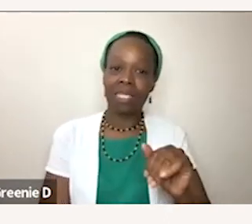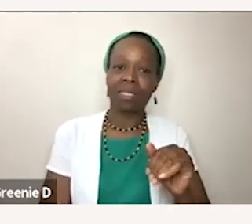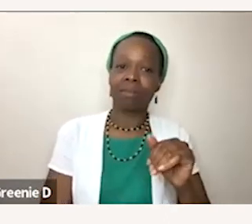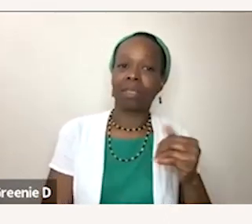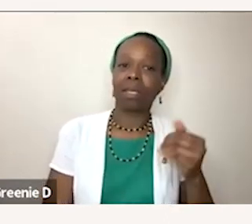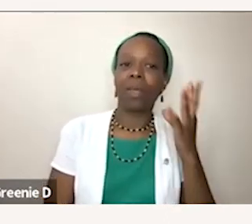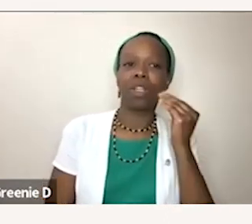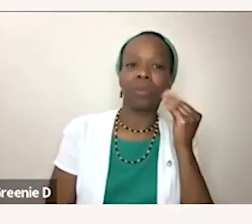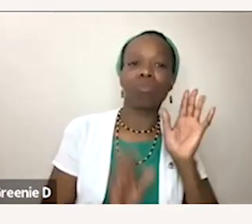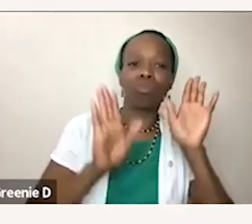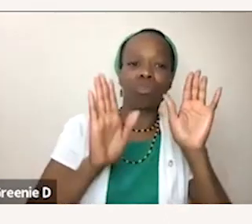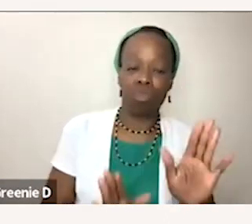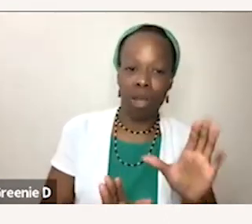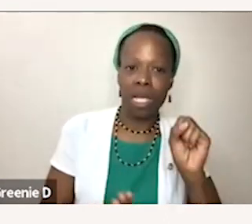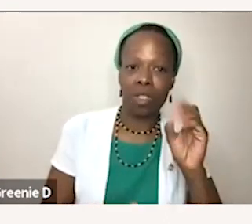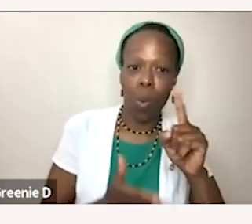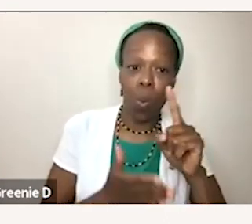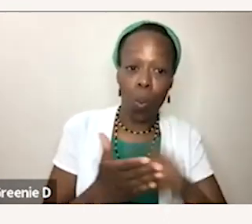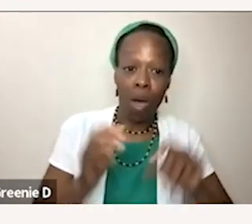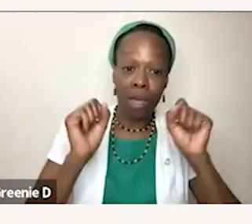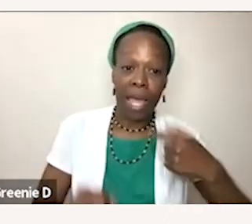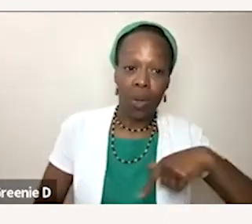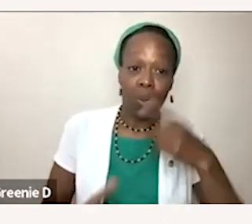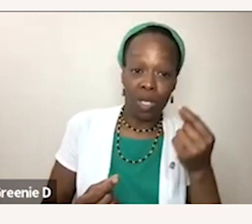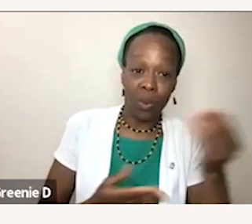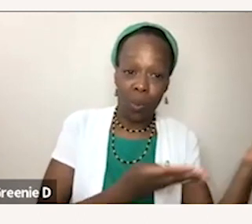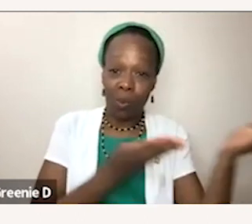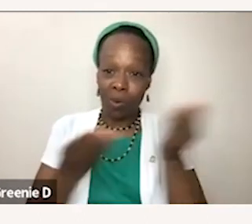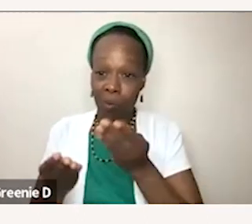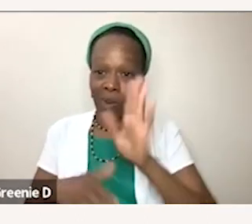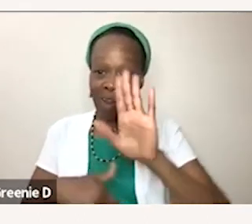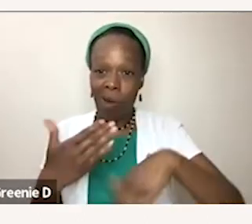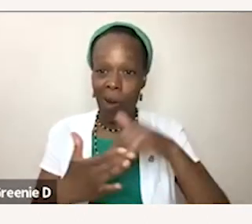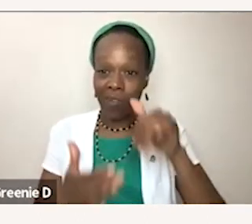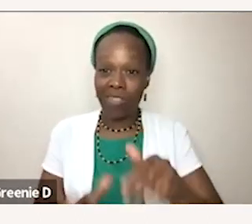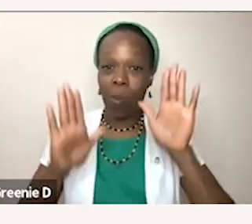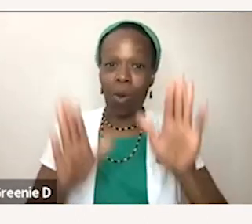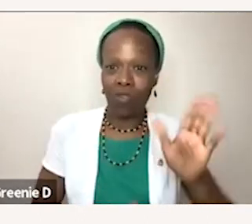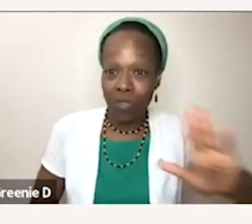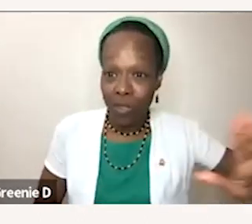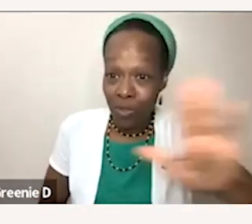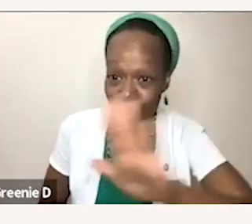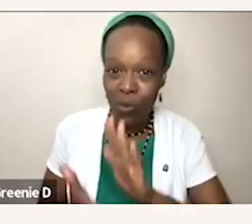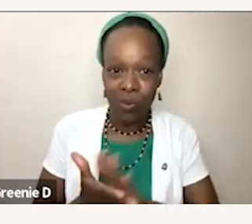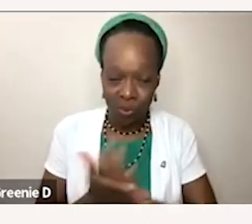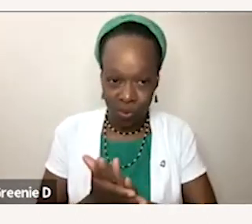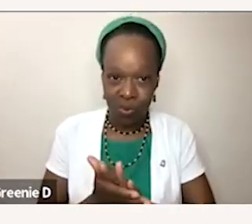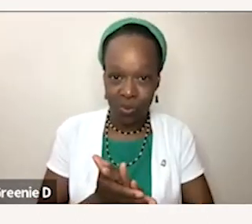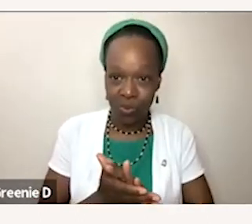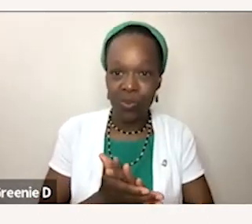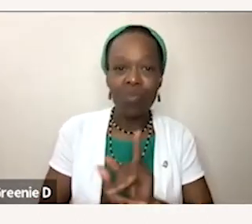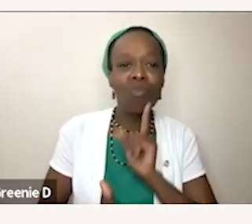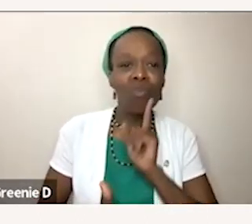so what can we do to bring all that wonderfulness to your school? Well, we'd really love